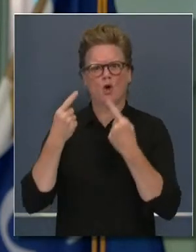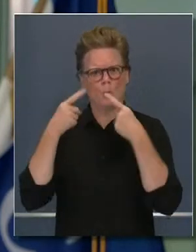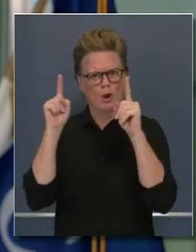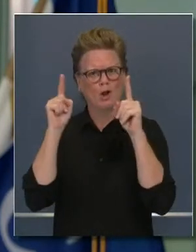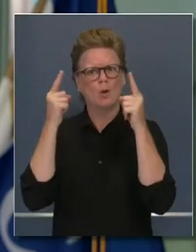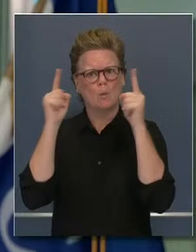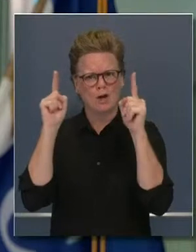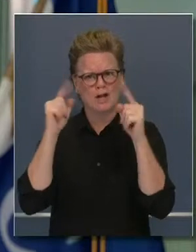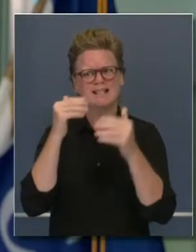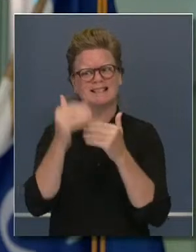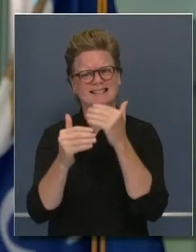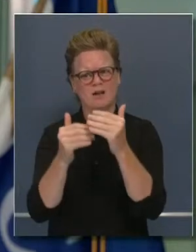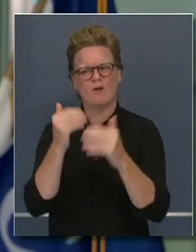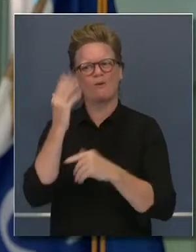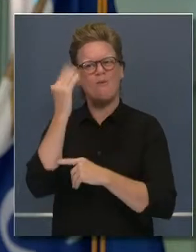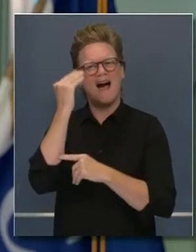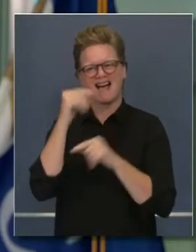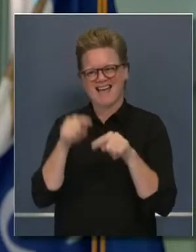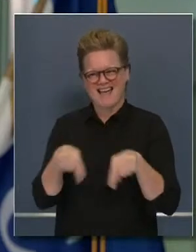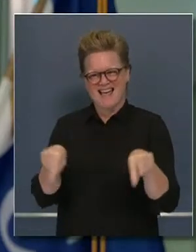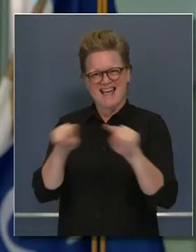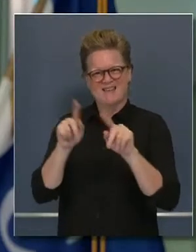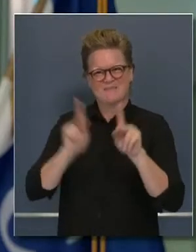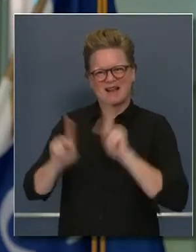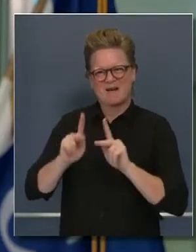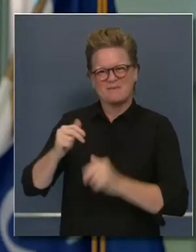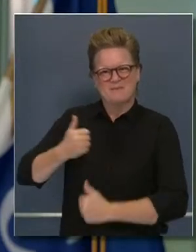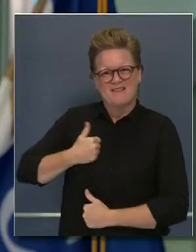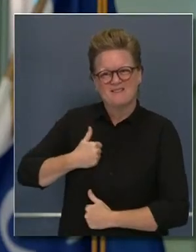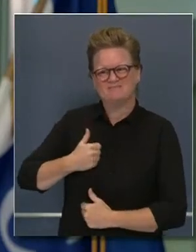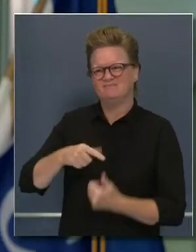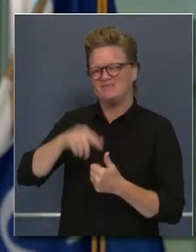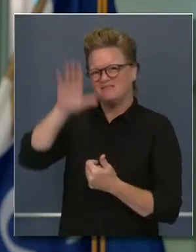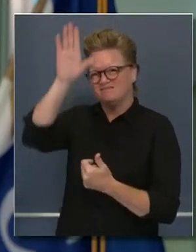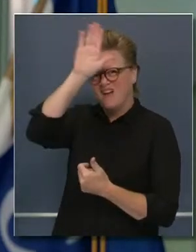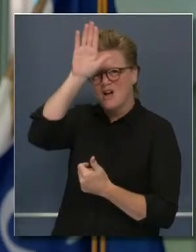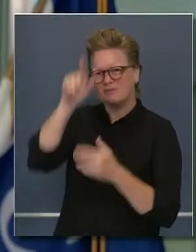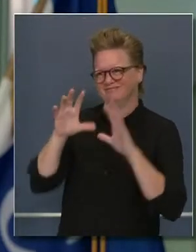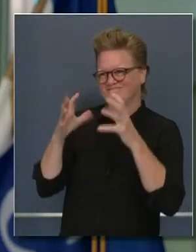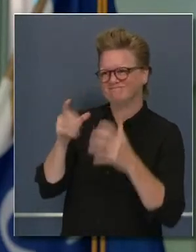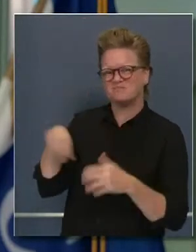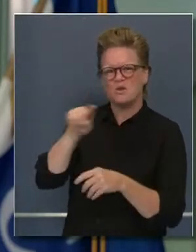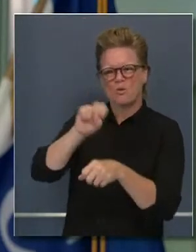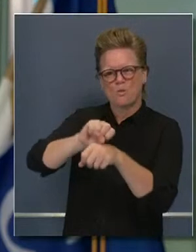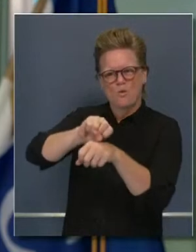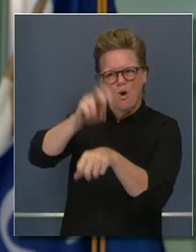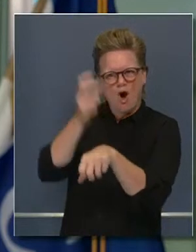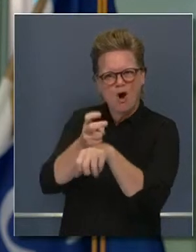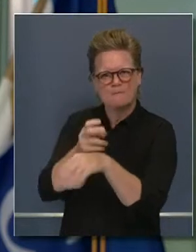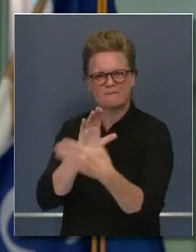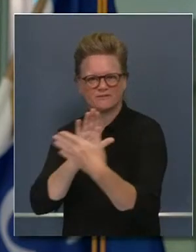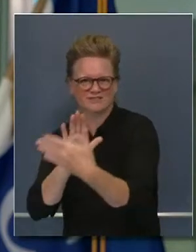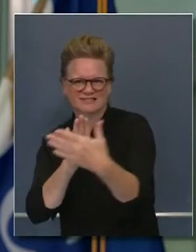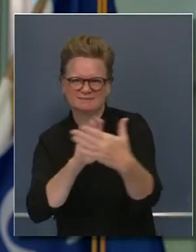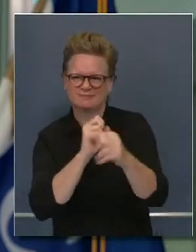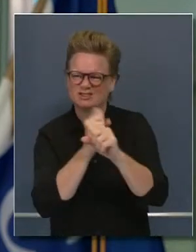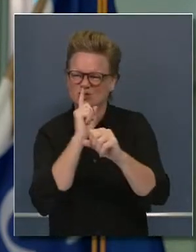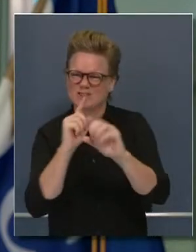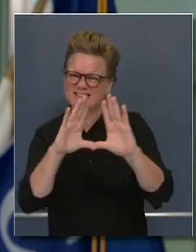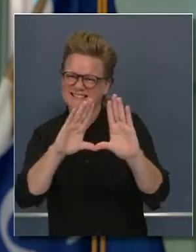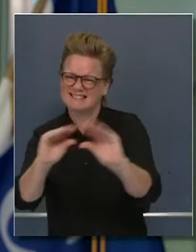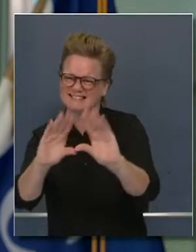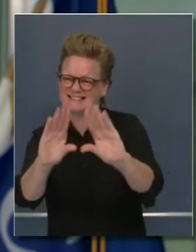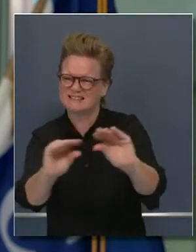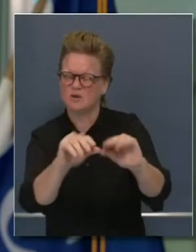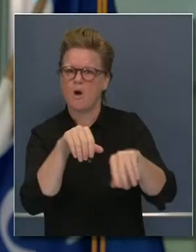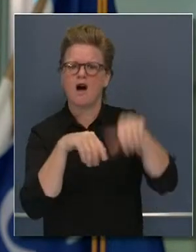the men and women in uniform that are on the front lines representing mutual aid from those states and from